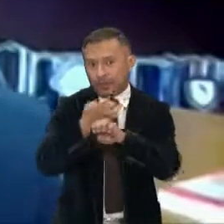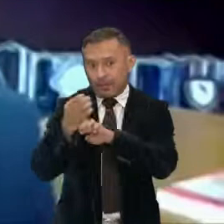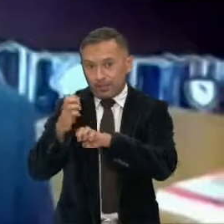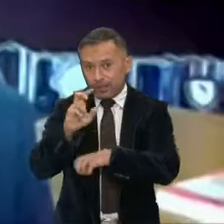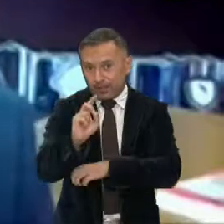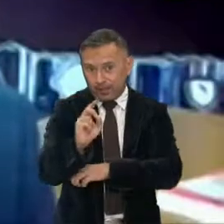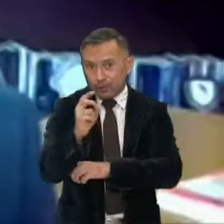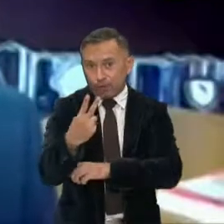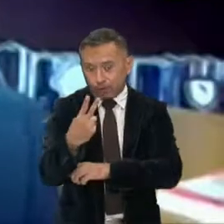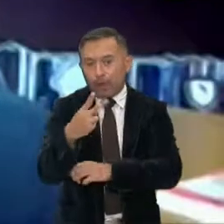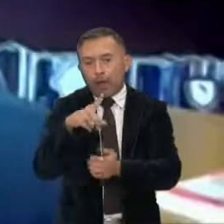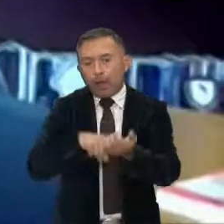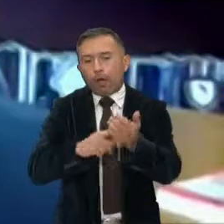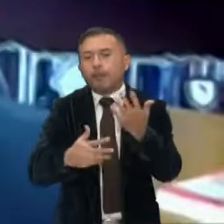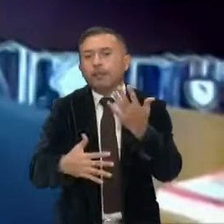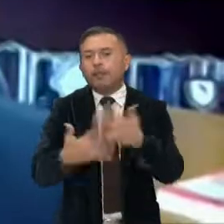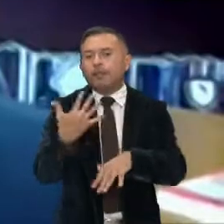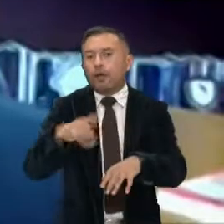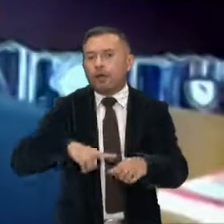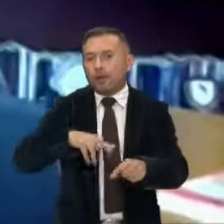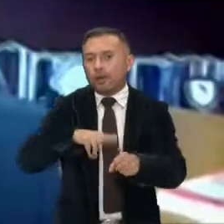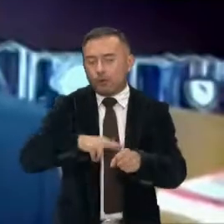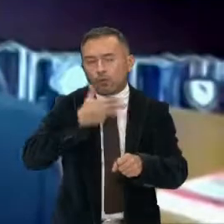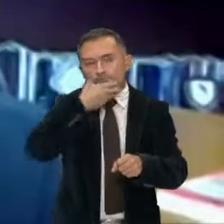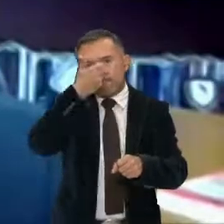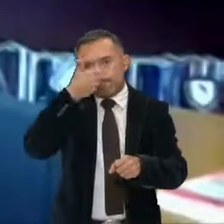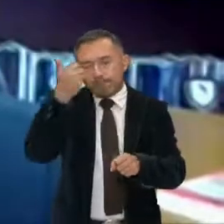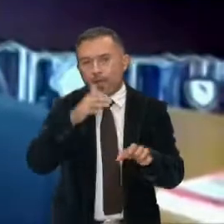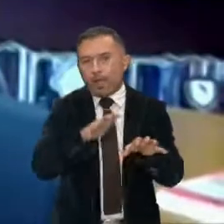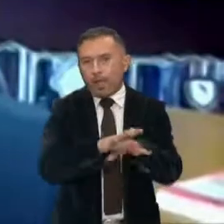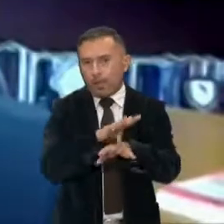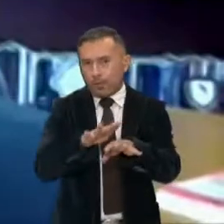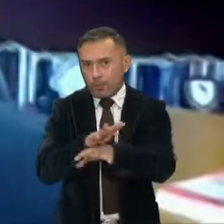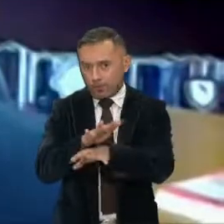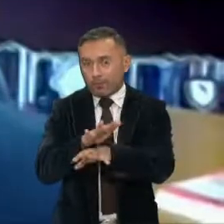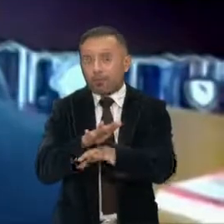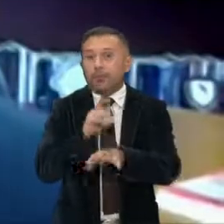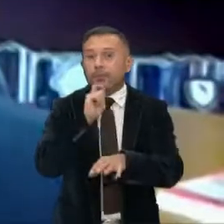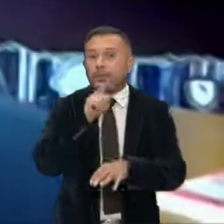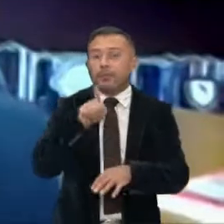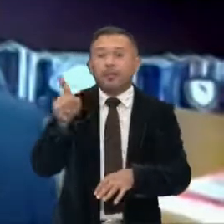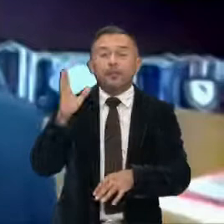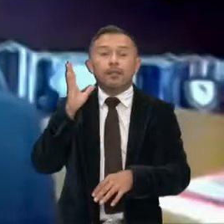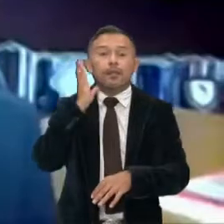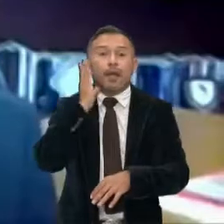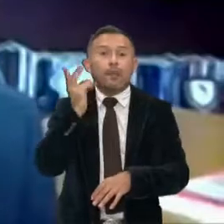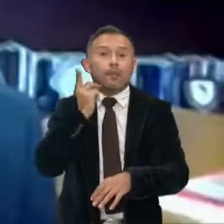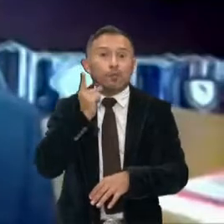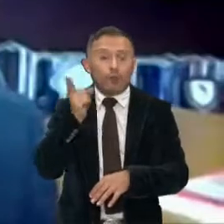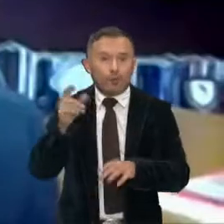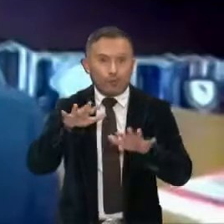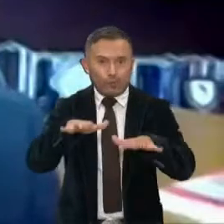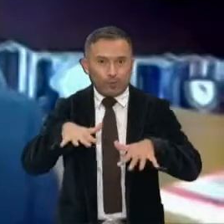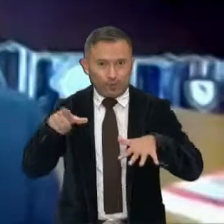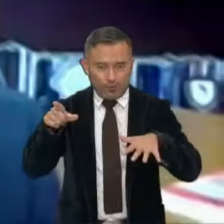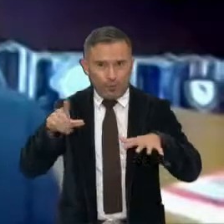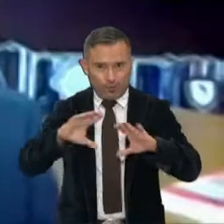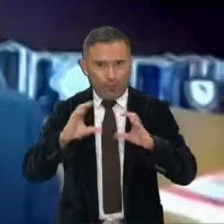of the 32 that we have in Mexico. We are going to renew all the House